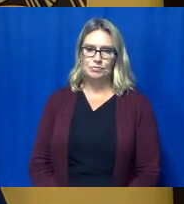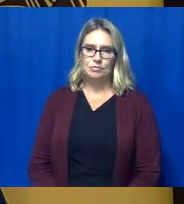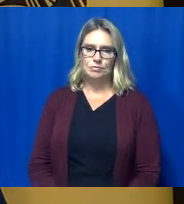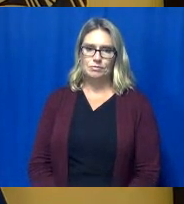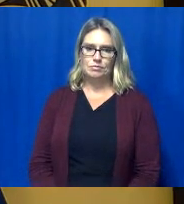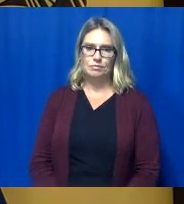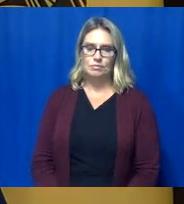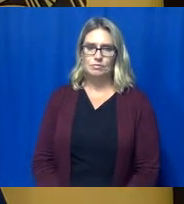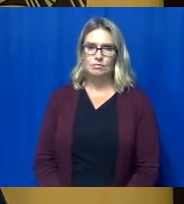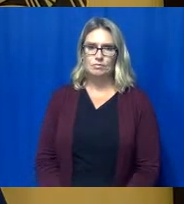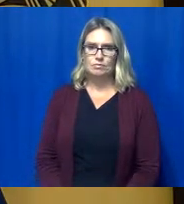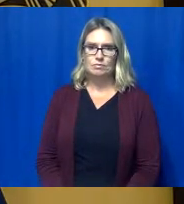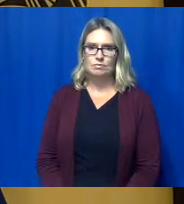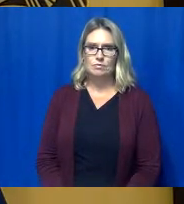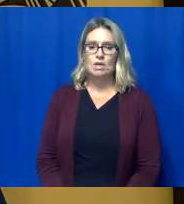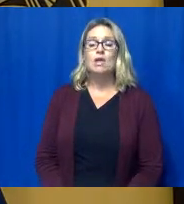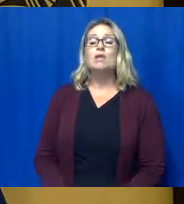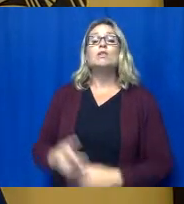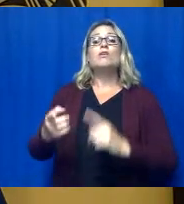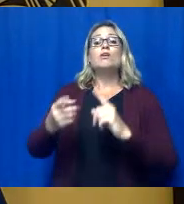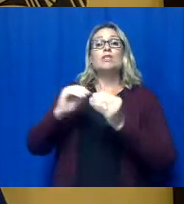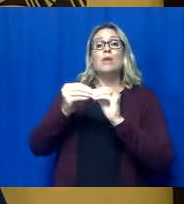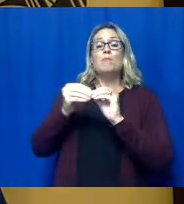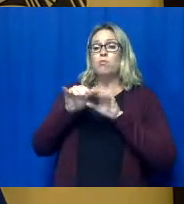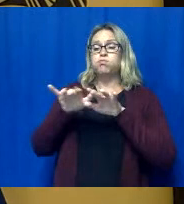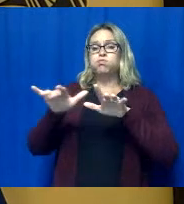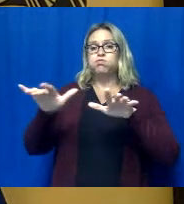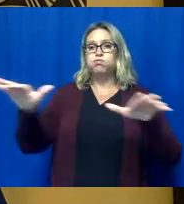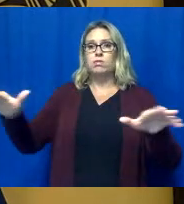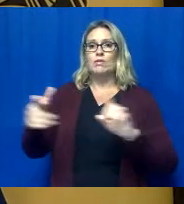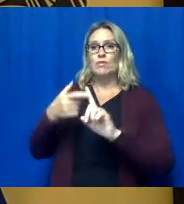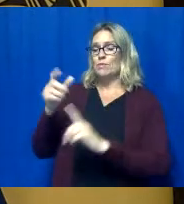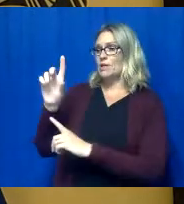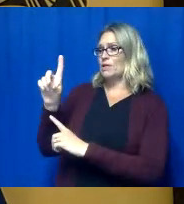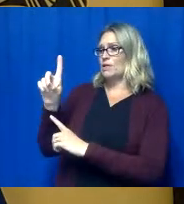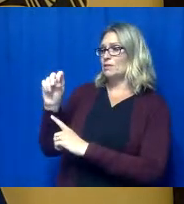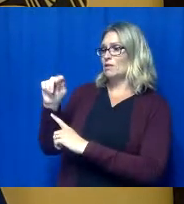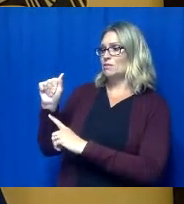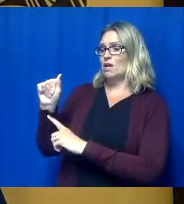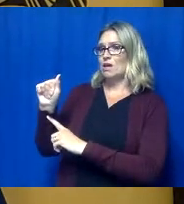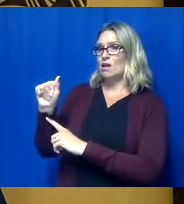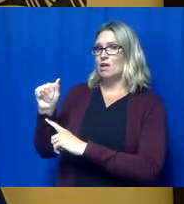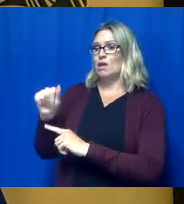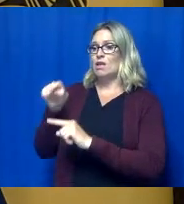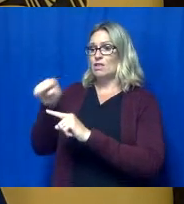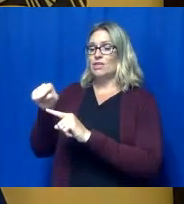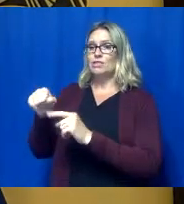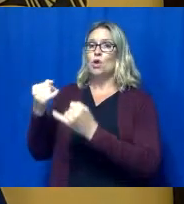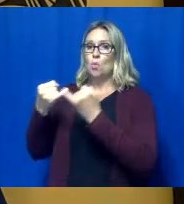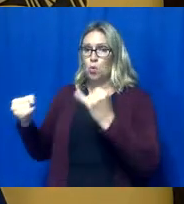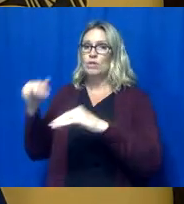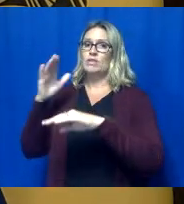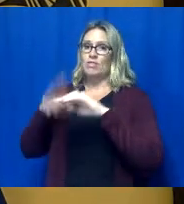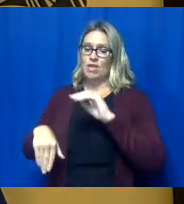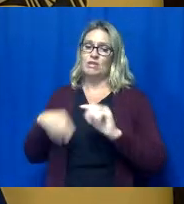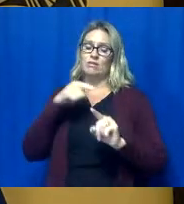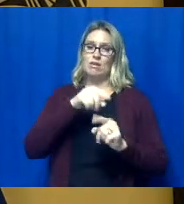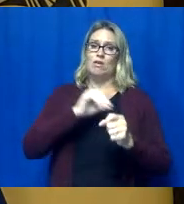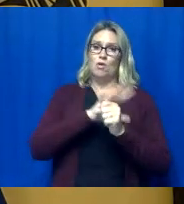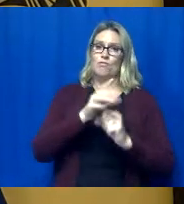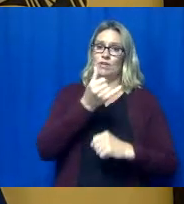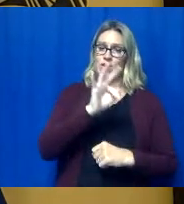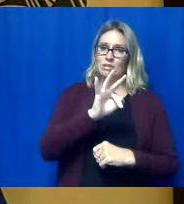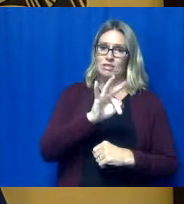Being fueled by the Delta variant, which is more contagious than the original version, as mentioned by Dr. Gordon Dow. Without